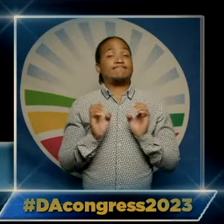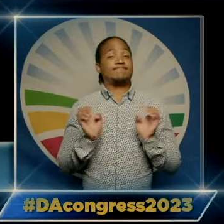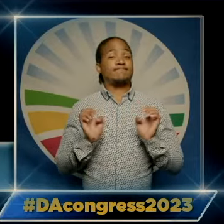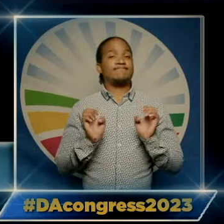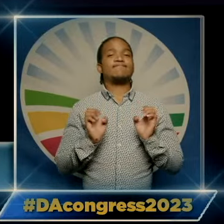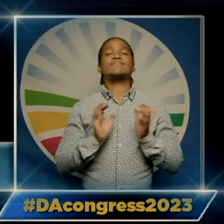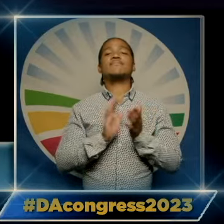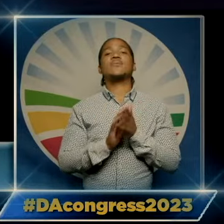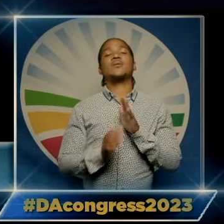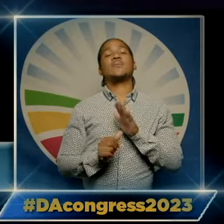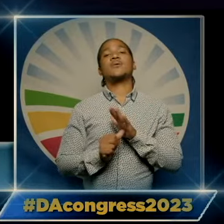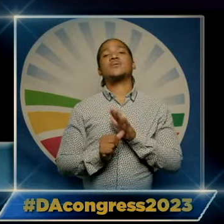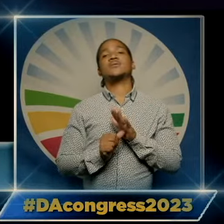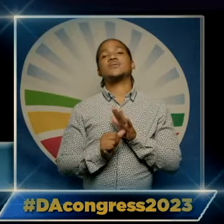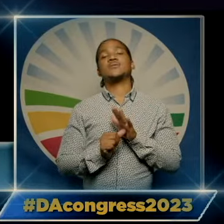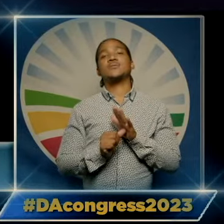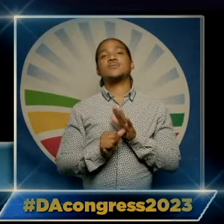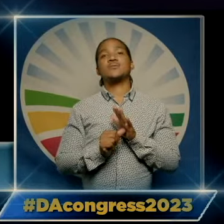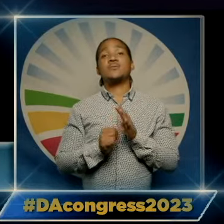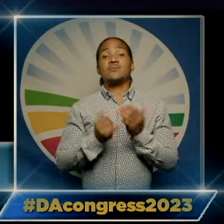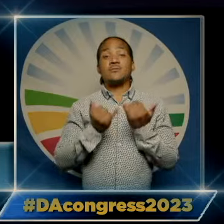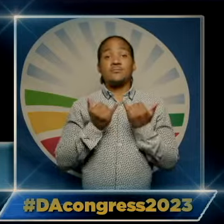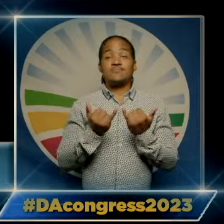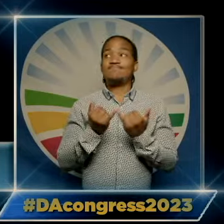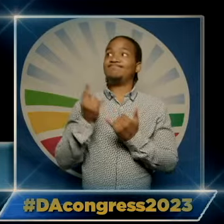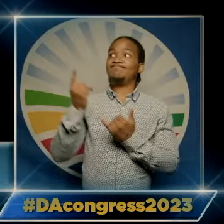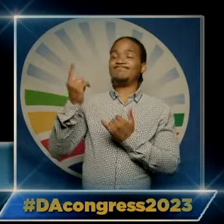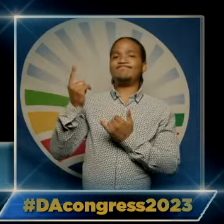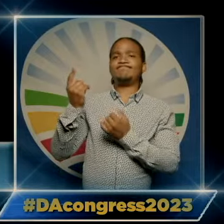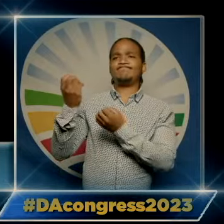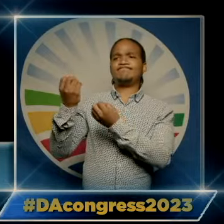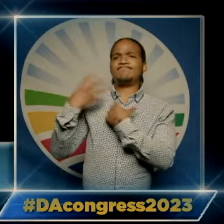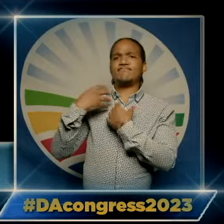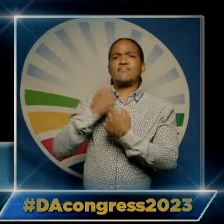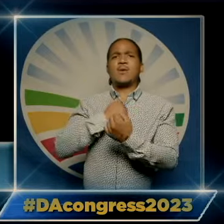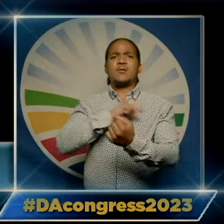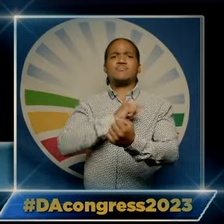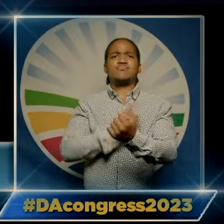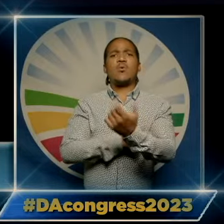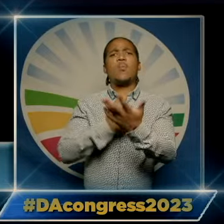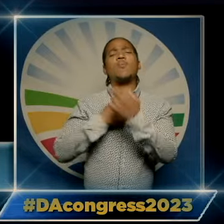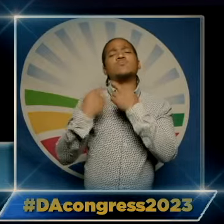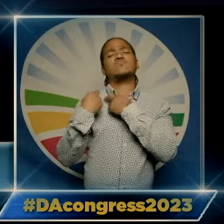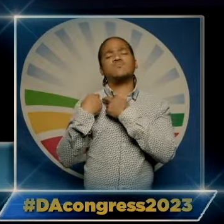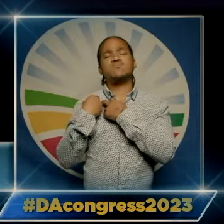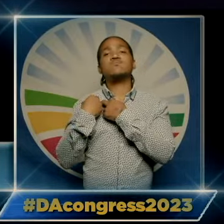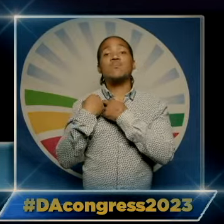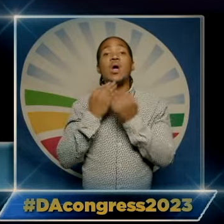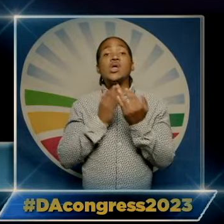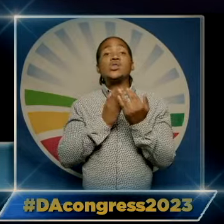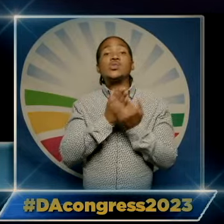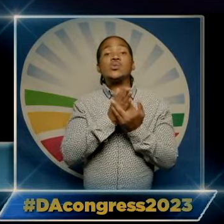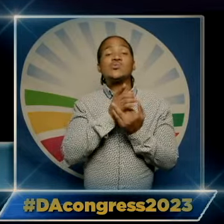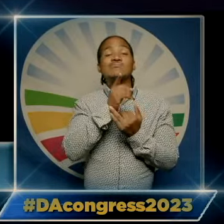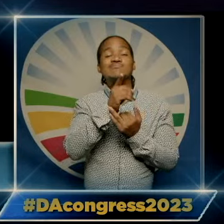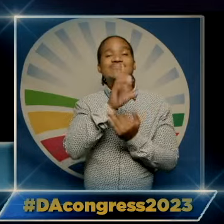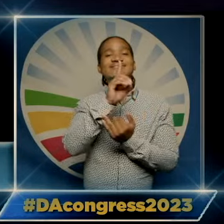And now, by the powers vested in me, through the Democratic Alliance Federal